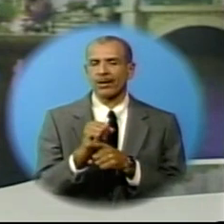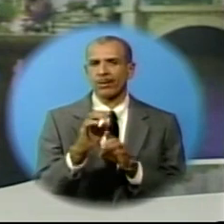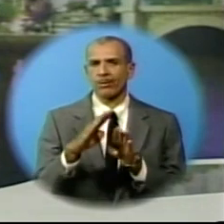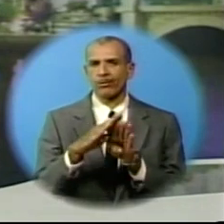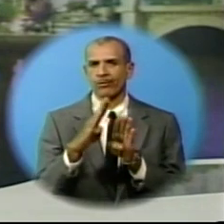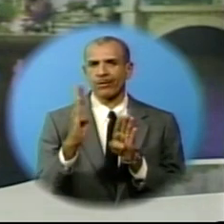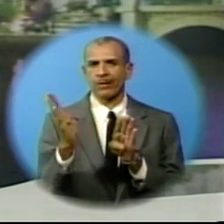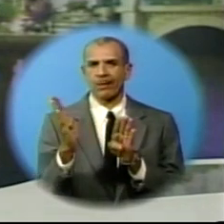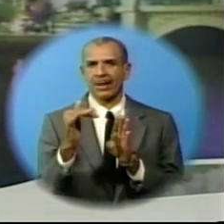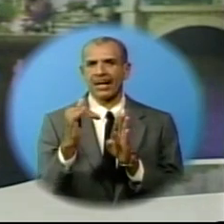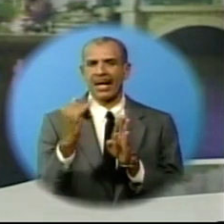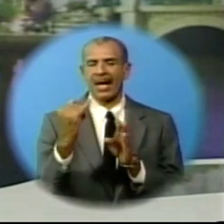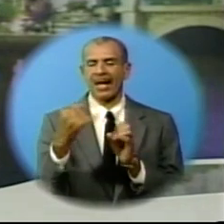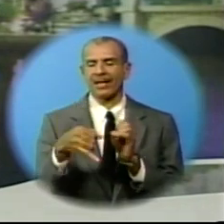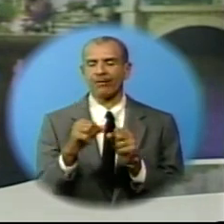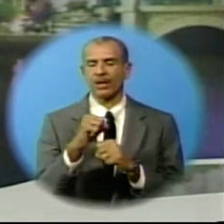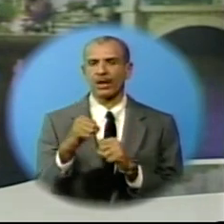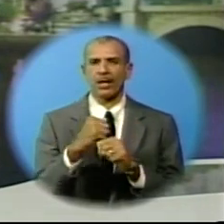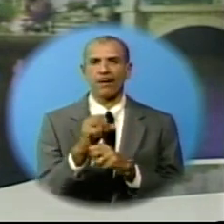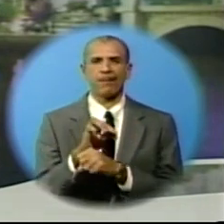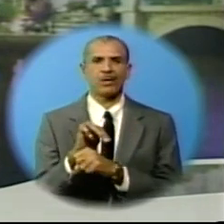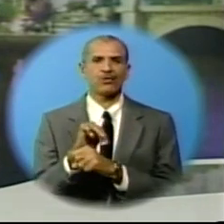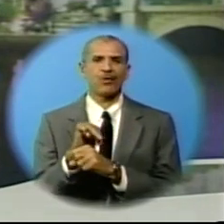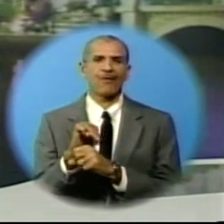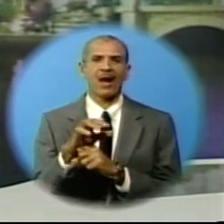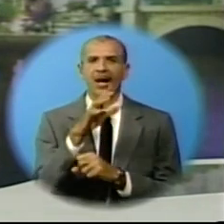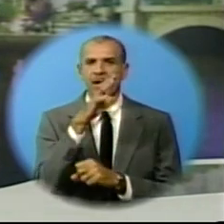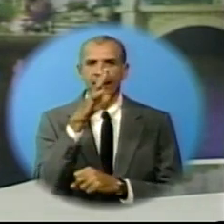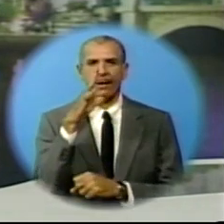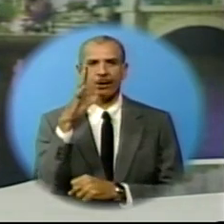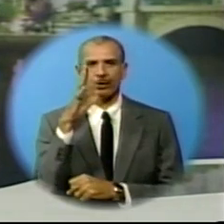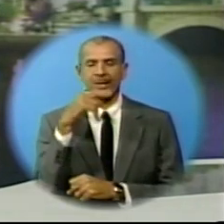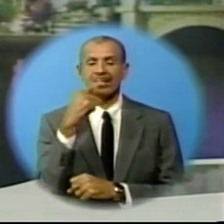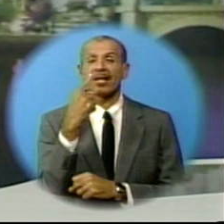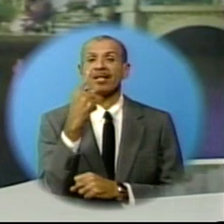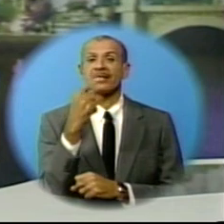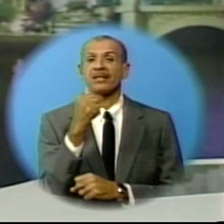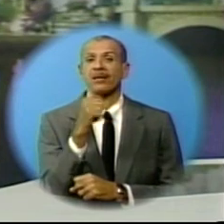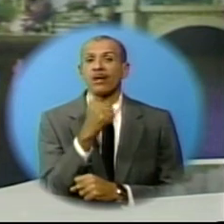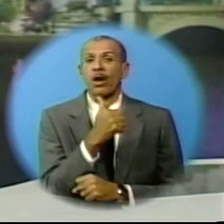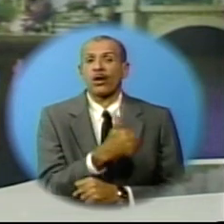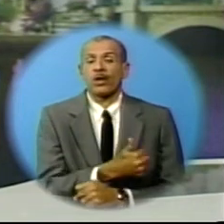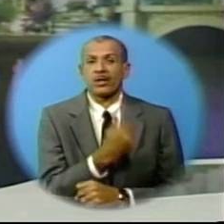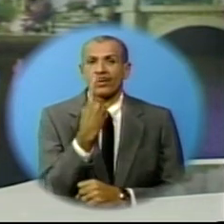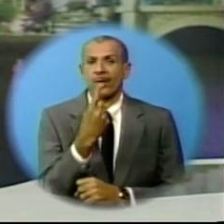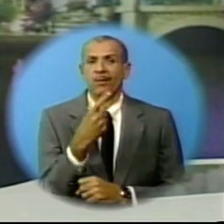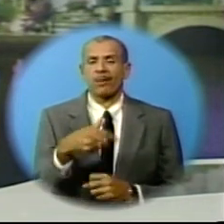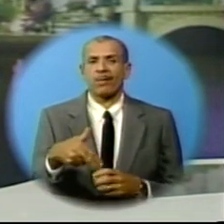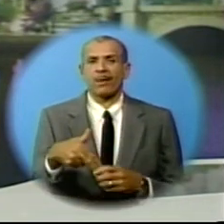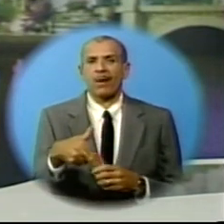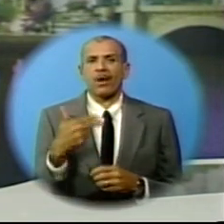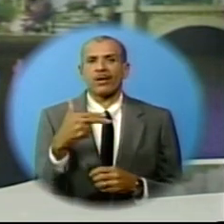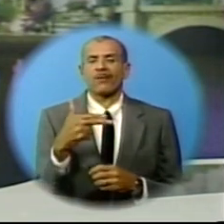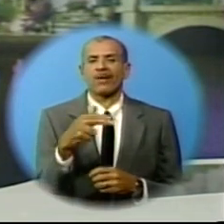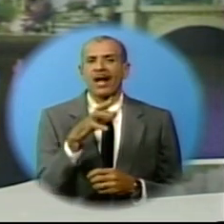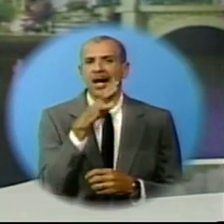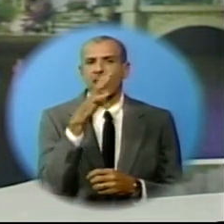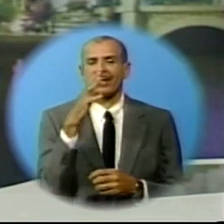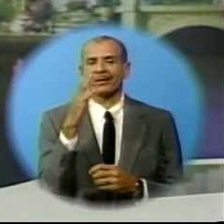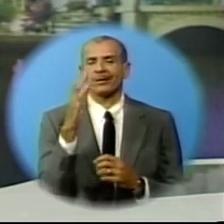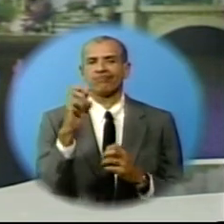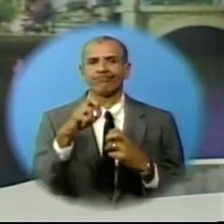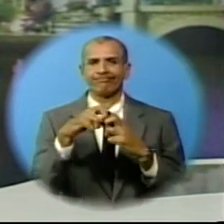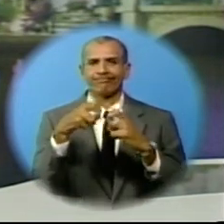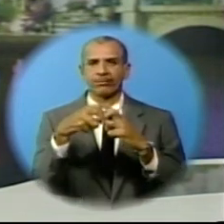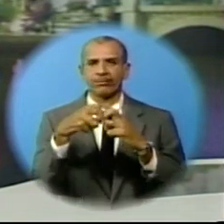by year-end by the Ministry of Agriculture, and authorities say it may pull Barbados out of its economic and agricultural